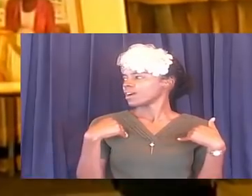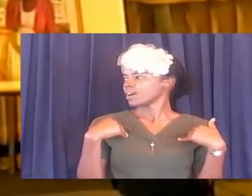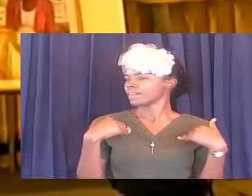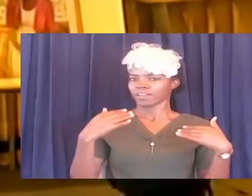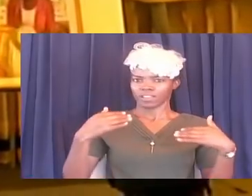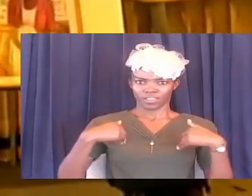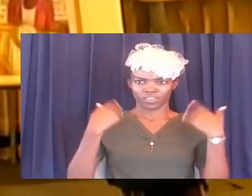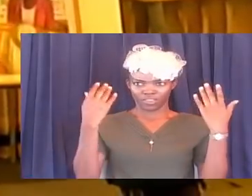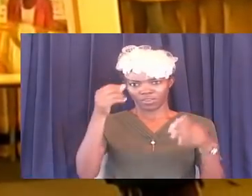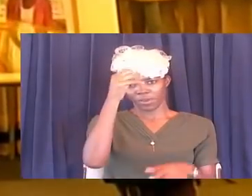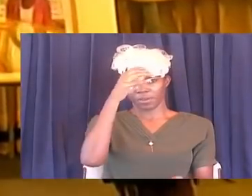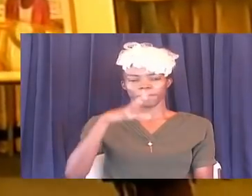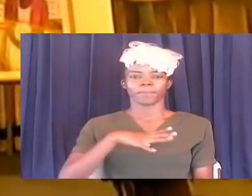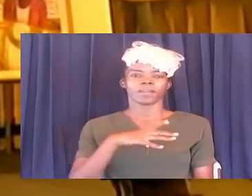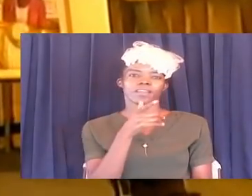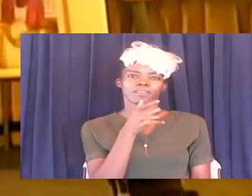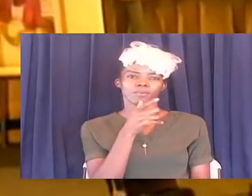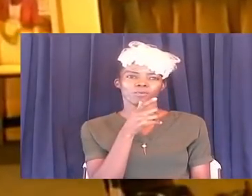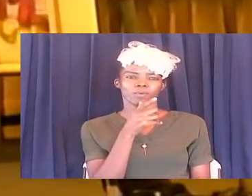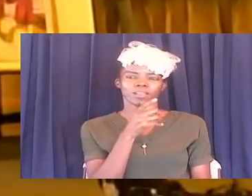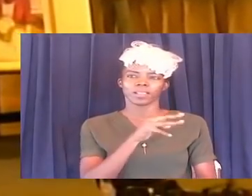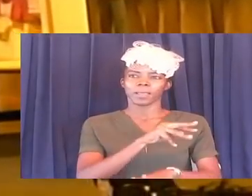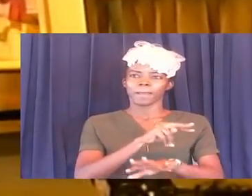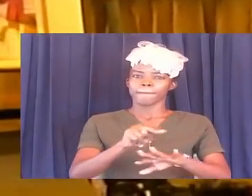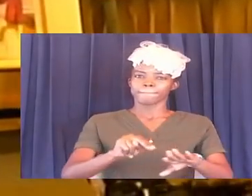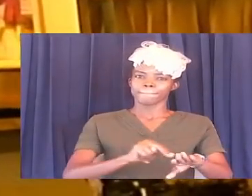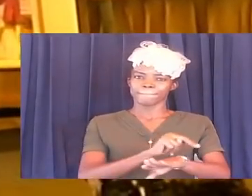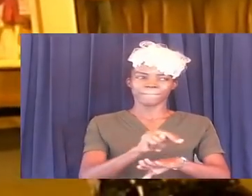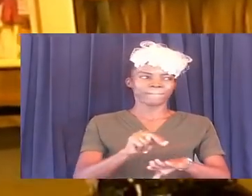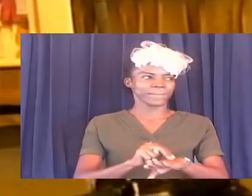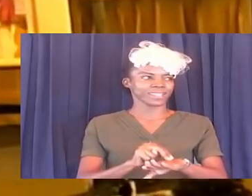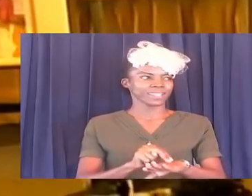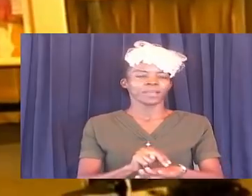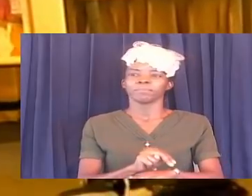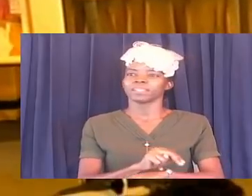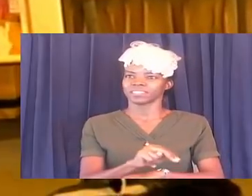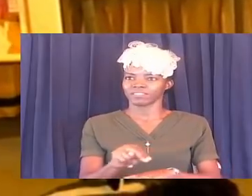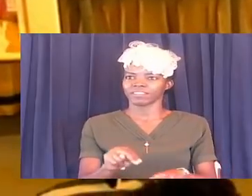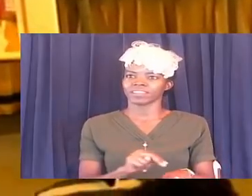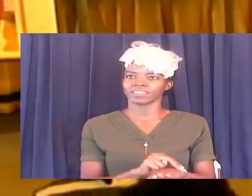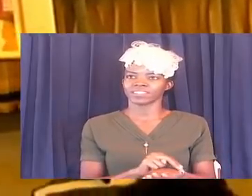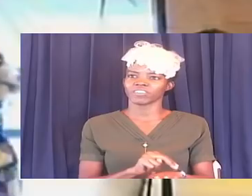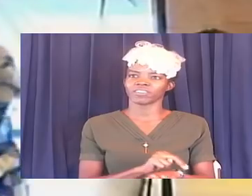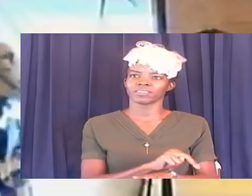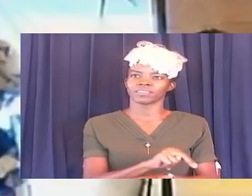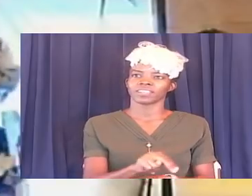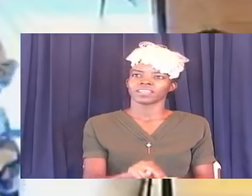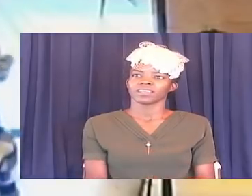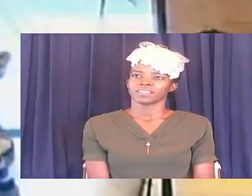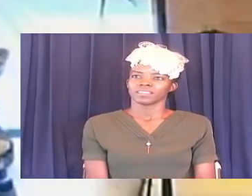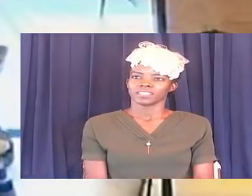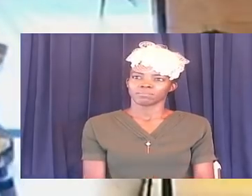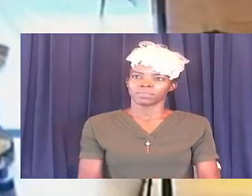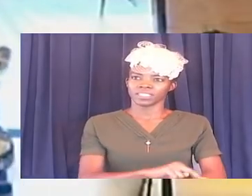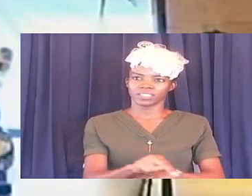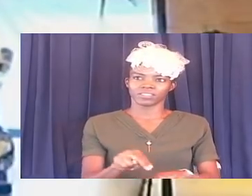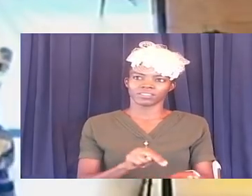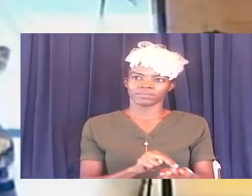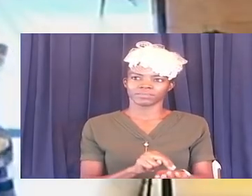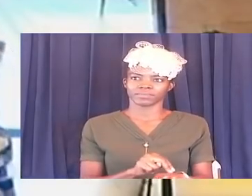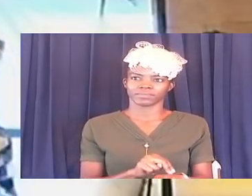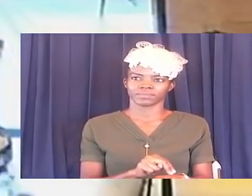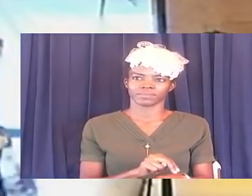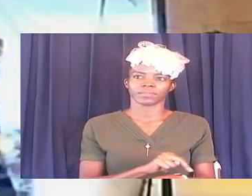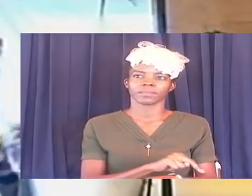minister to us today, young minister Barnes, and he's going to be coming